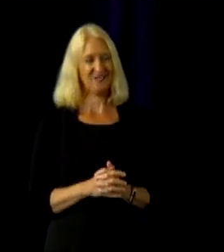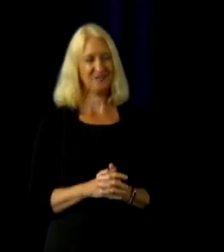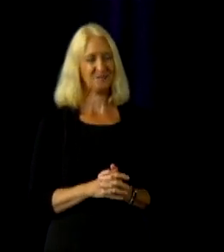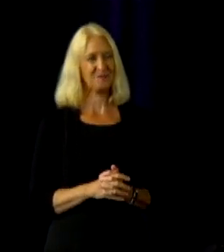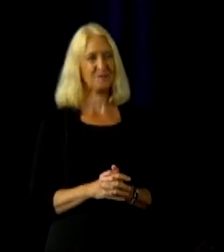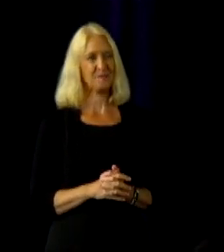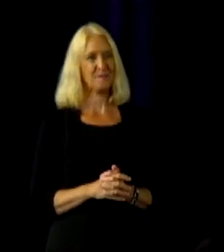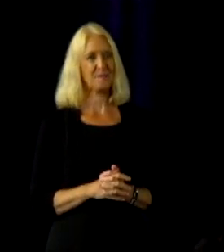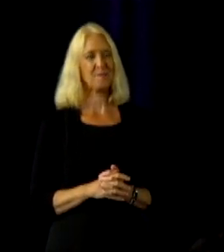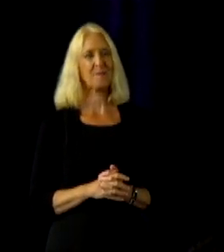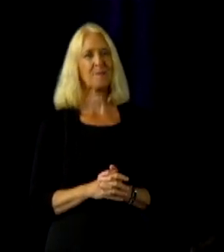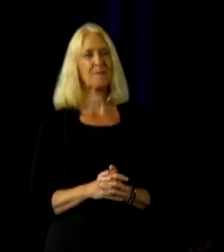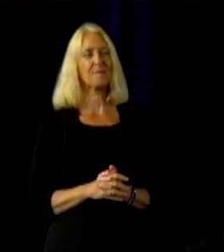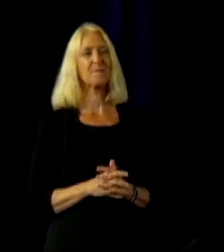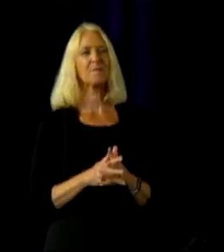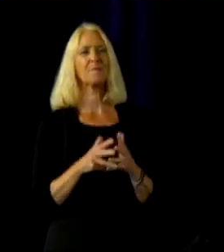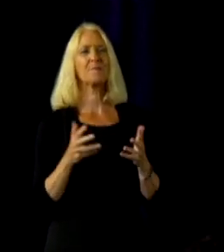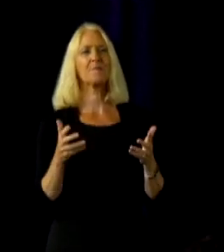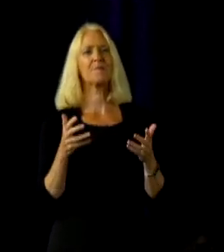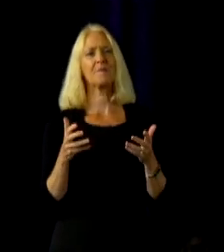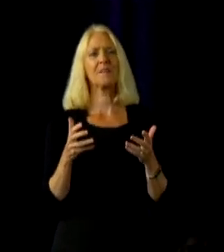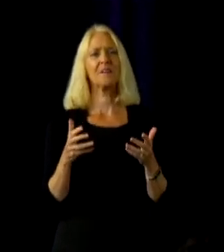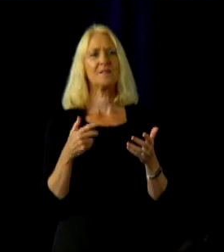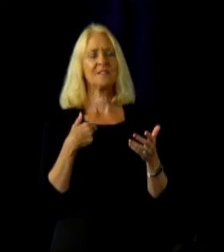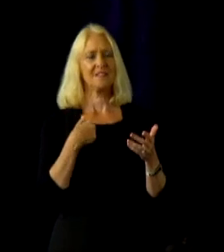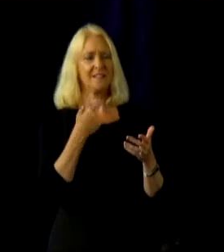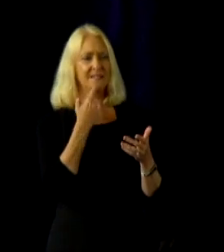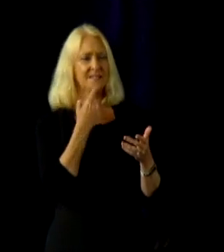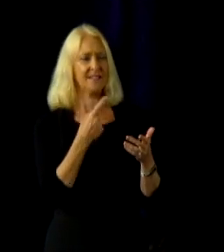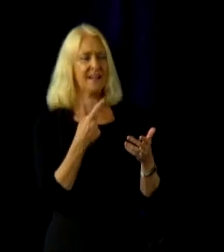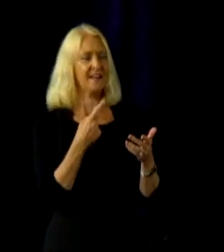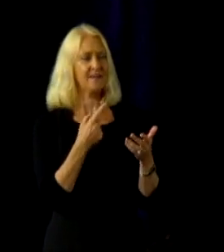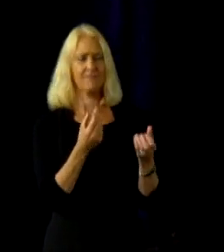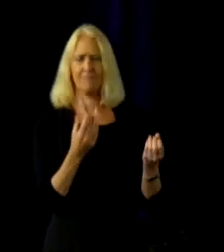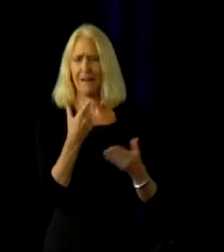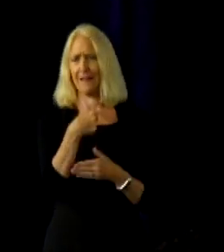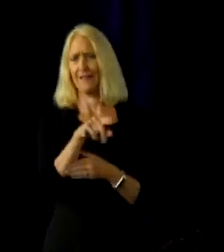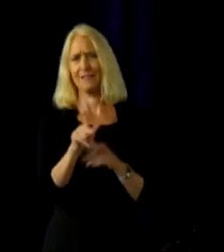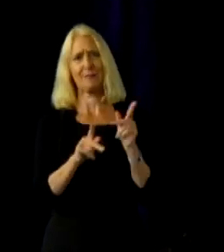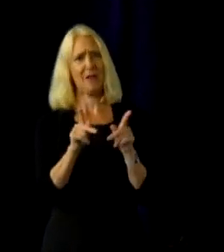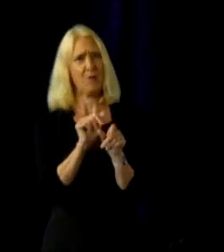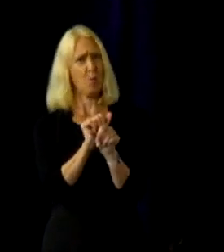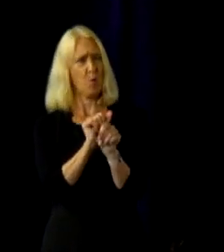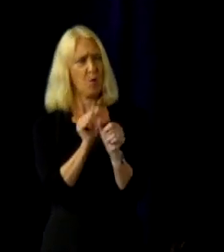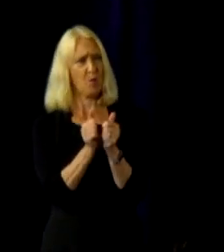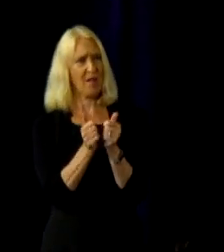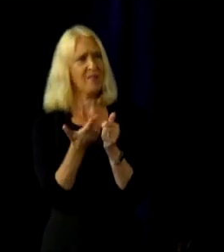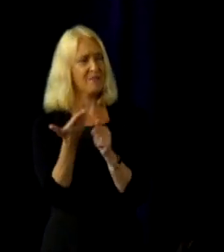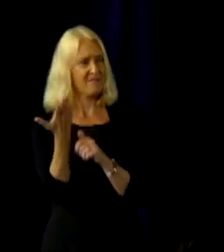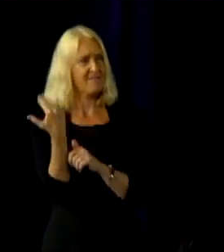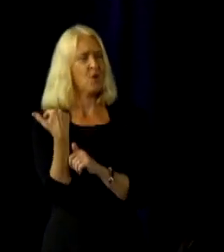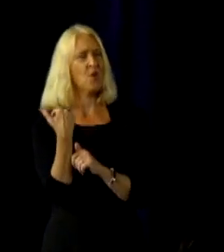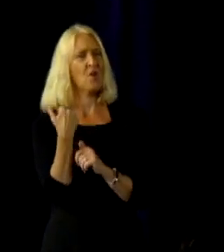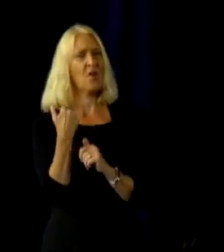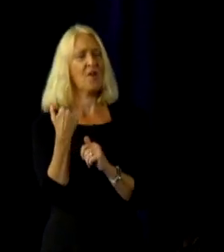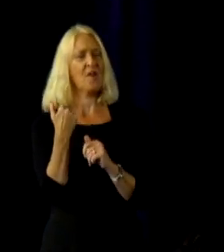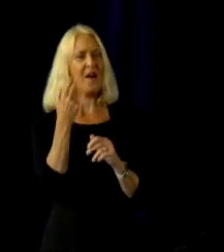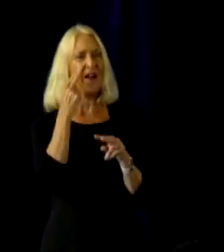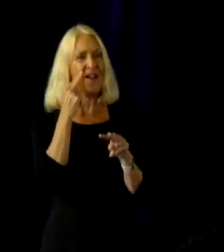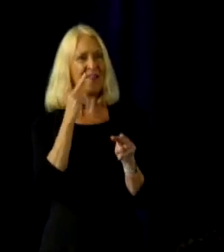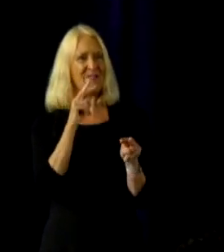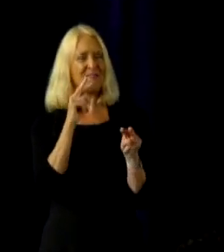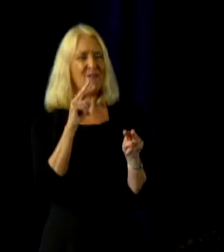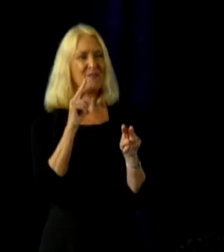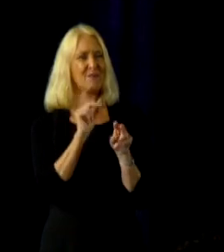You know, I just wanted, I was thinking about the four of them up there, many of whom I've worked with and look forward to. Jacqueline, I just want to say to